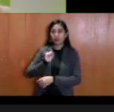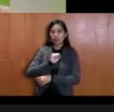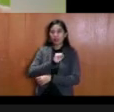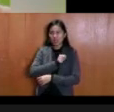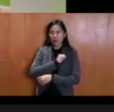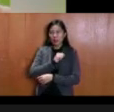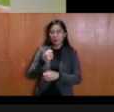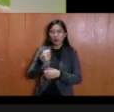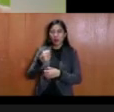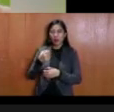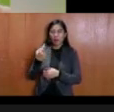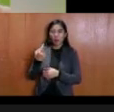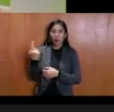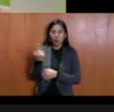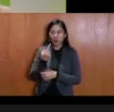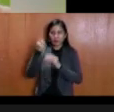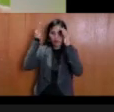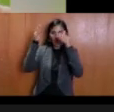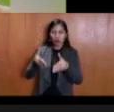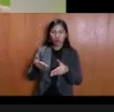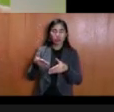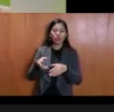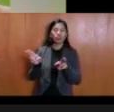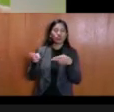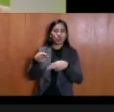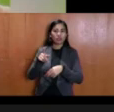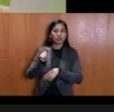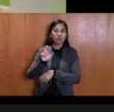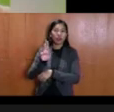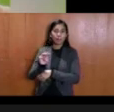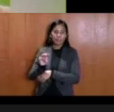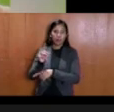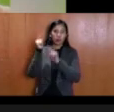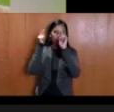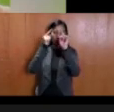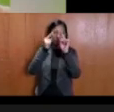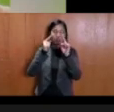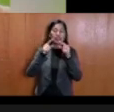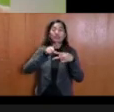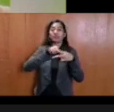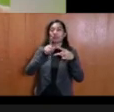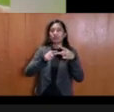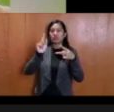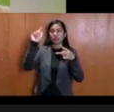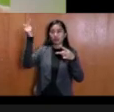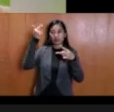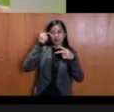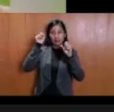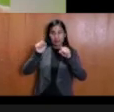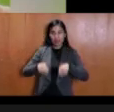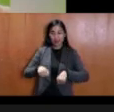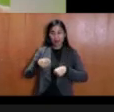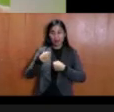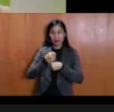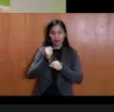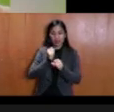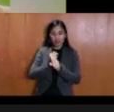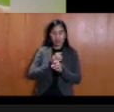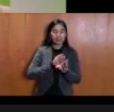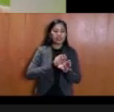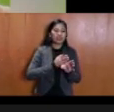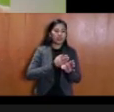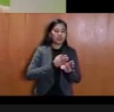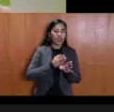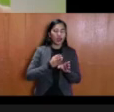short-term growth? A follow-up question would be, could the government consider providing renewable energy directly to